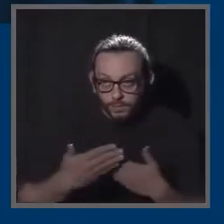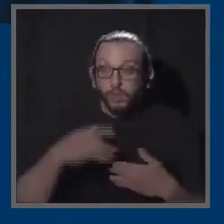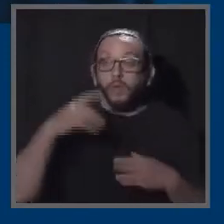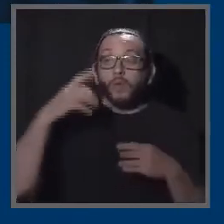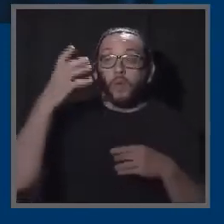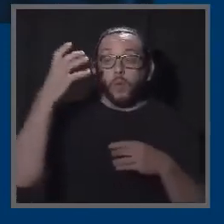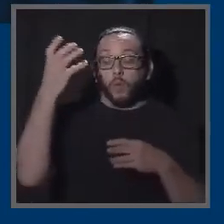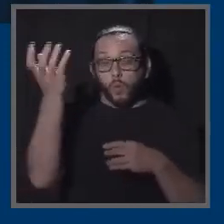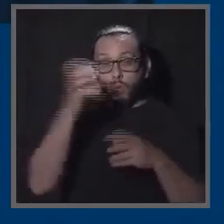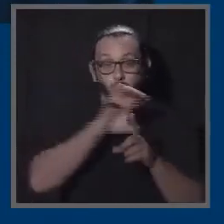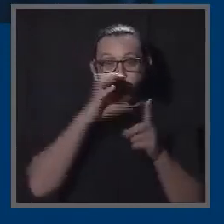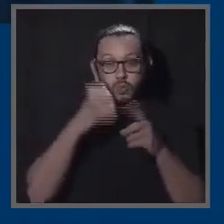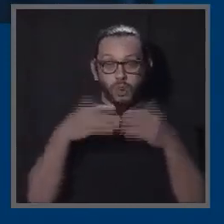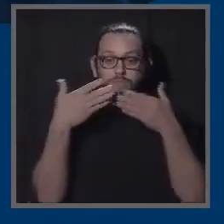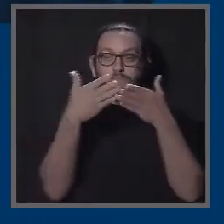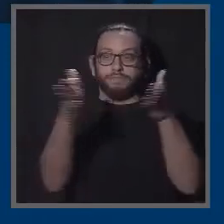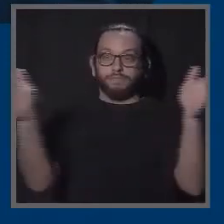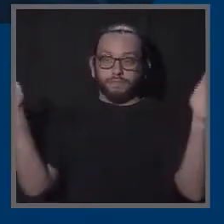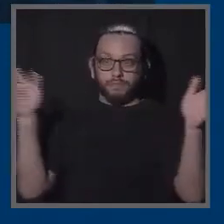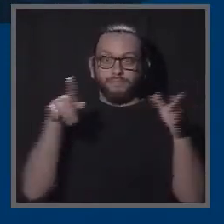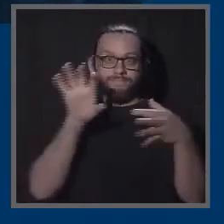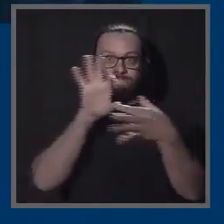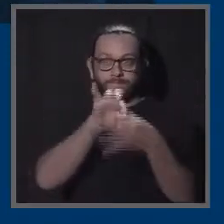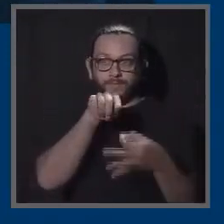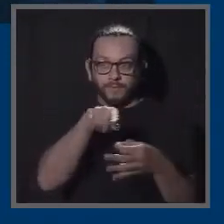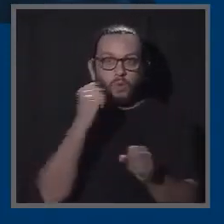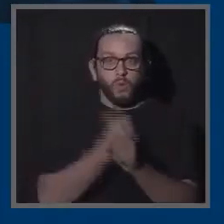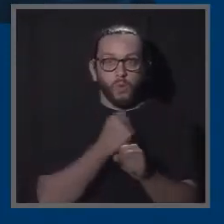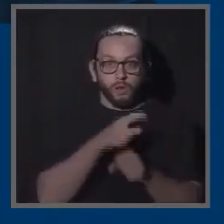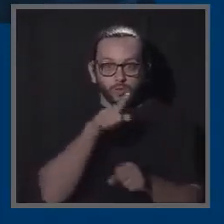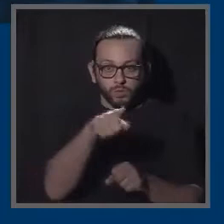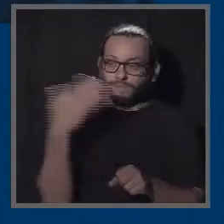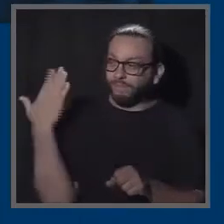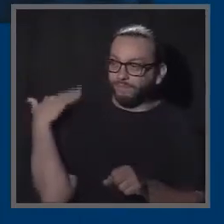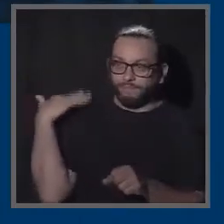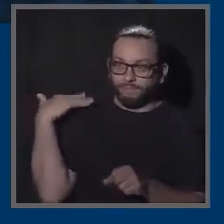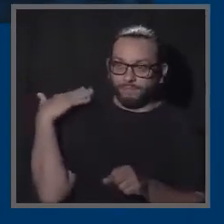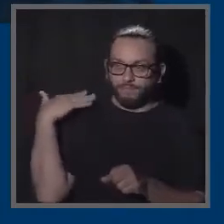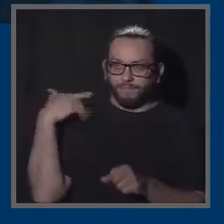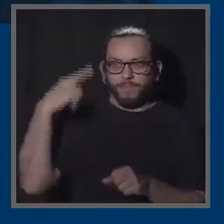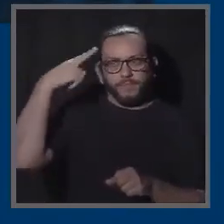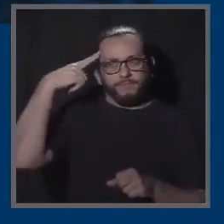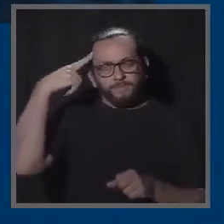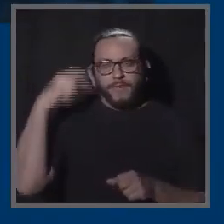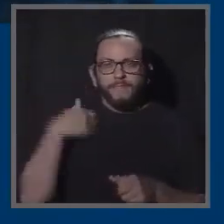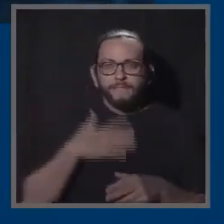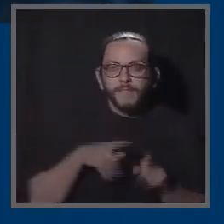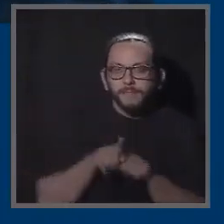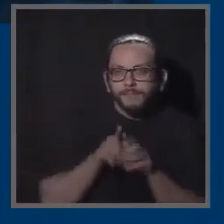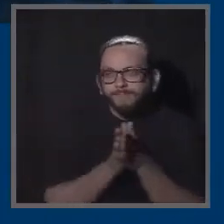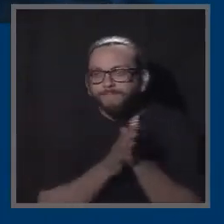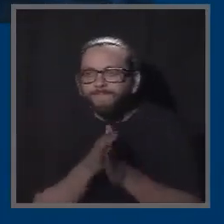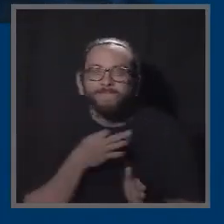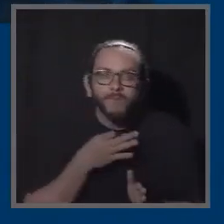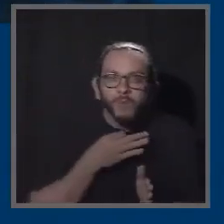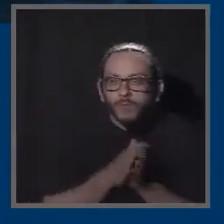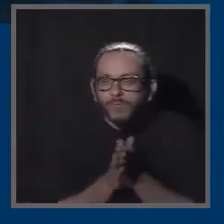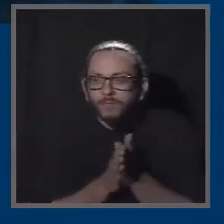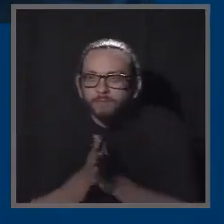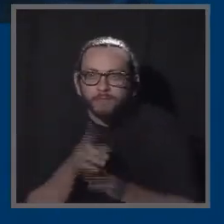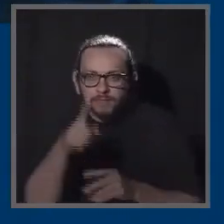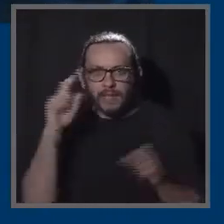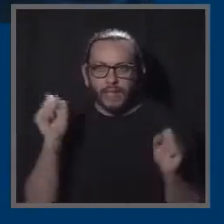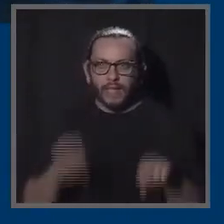heart of what you're doing and your recent work. So we'd be curious to know how you capture and you translate this